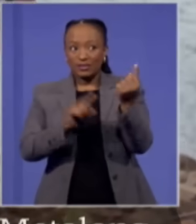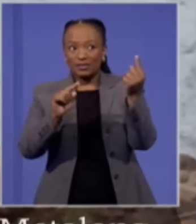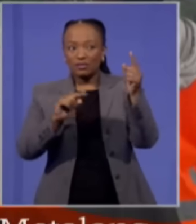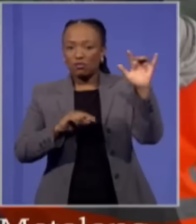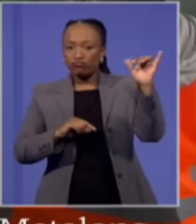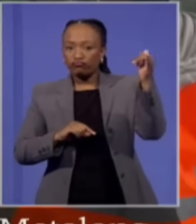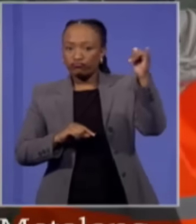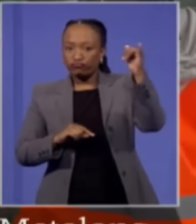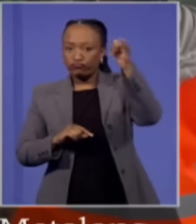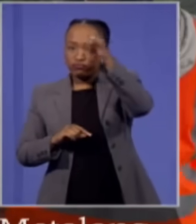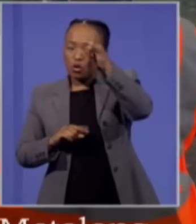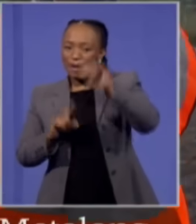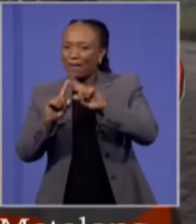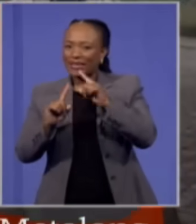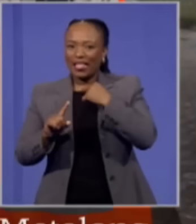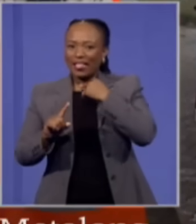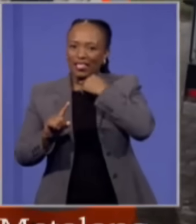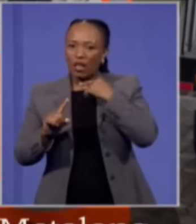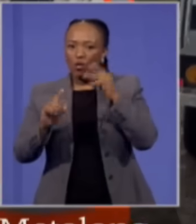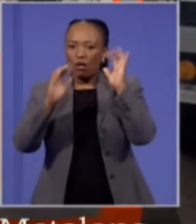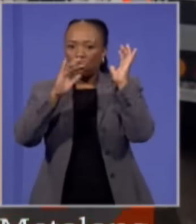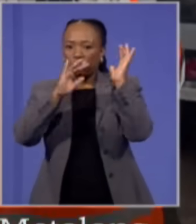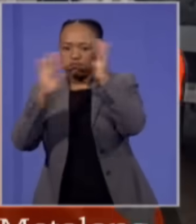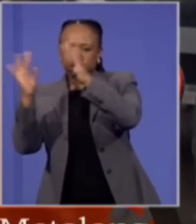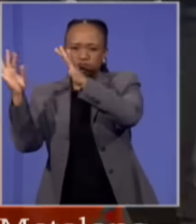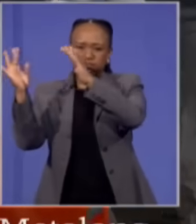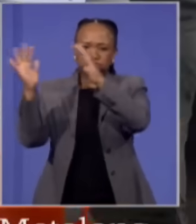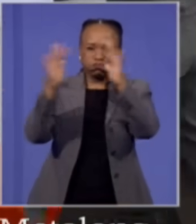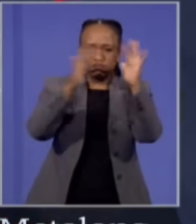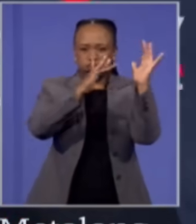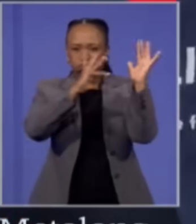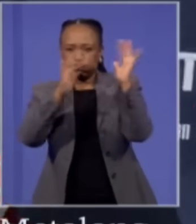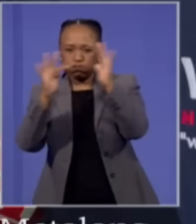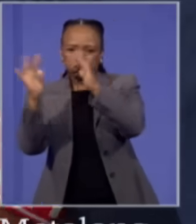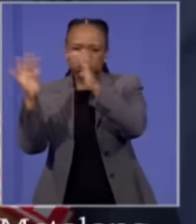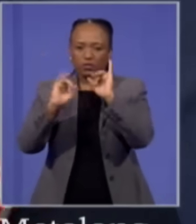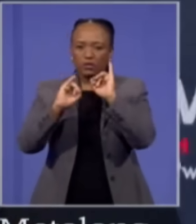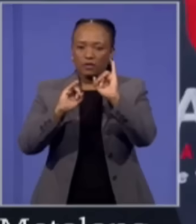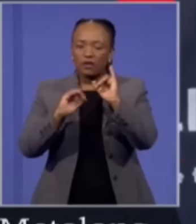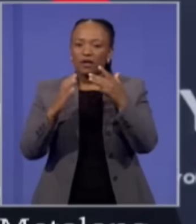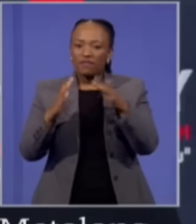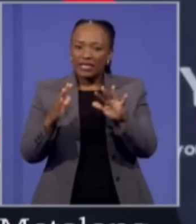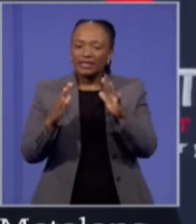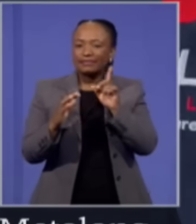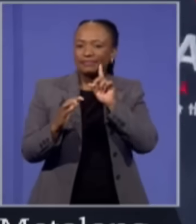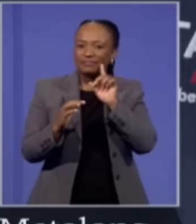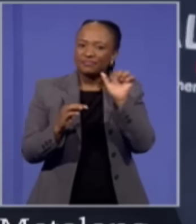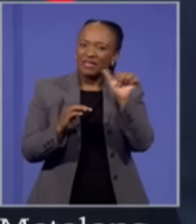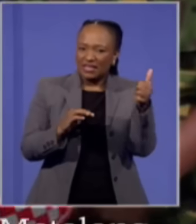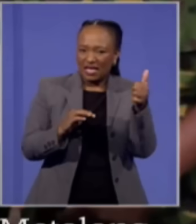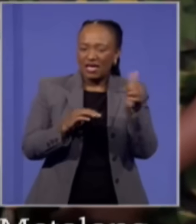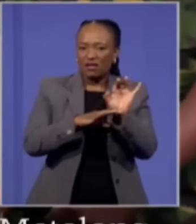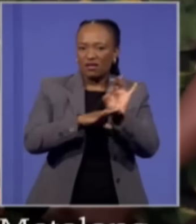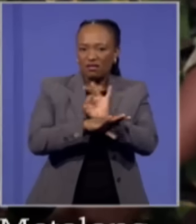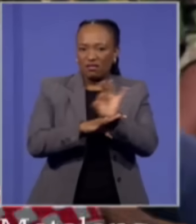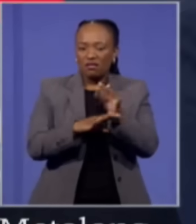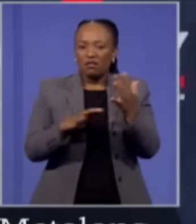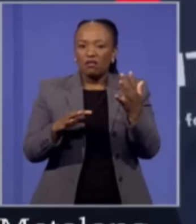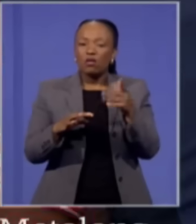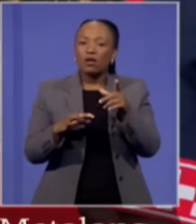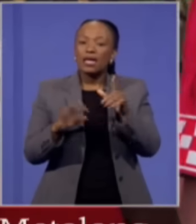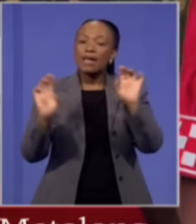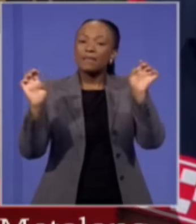here. Sehlopha sa pholoso se ile sa tlameha ho etsa maleba-leba a pholoso. Because when you have to do emergency preparedness